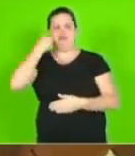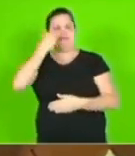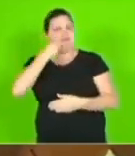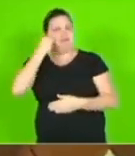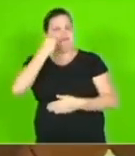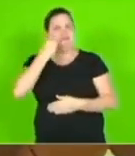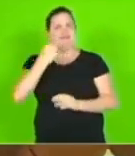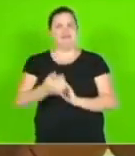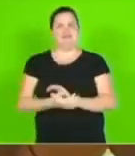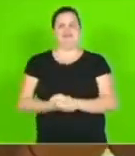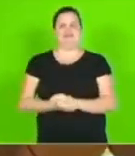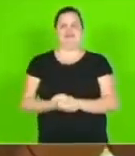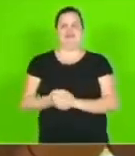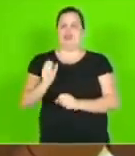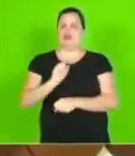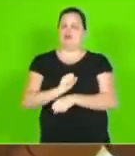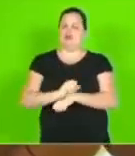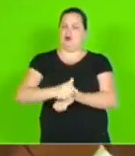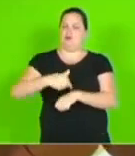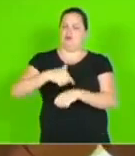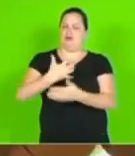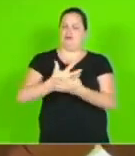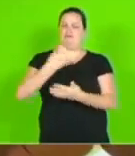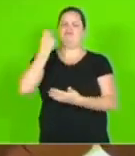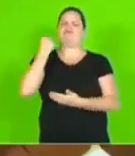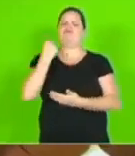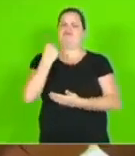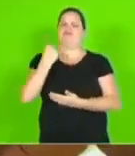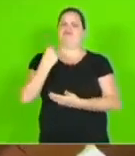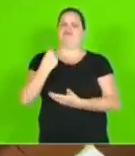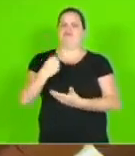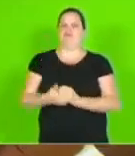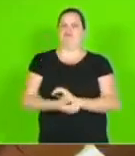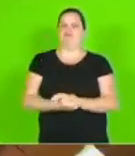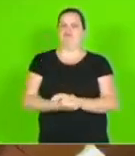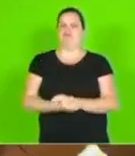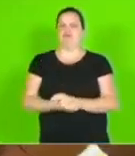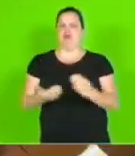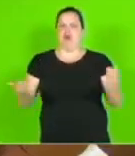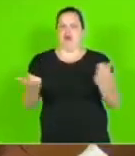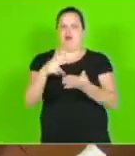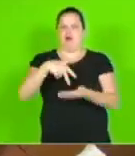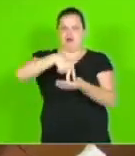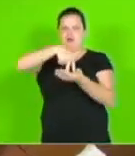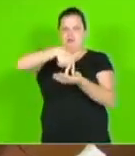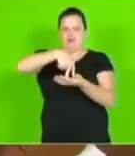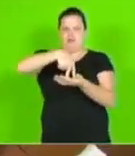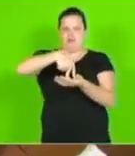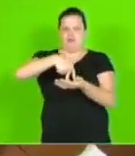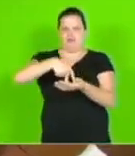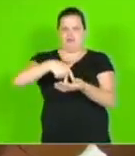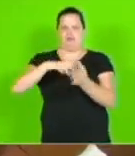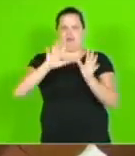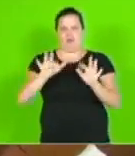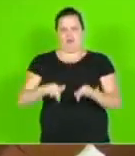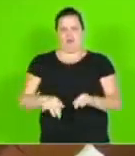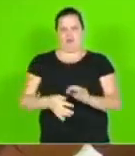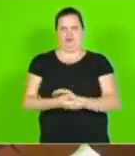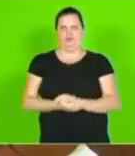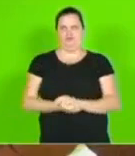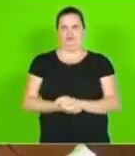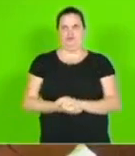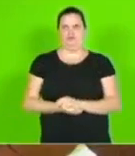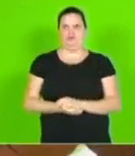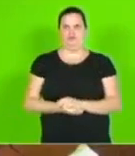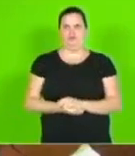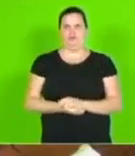Now, what is rest? What is most important is for us to attend to this invitation and for